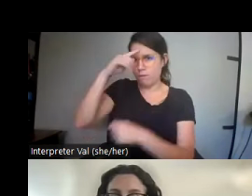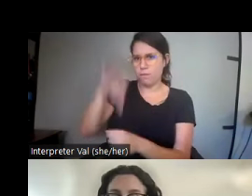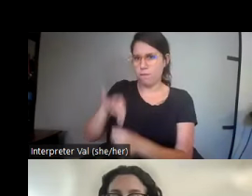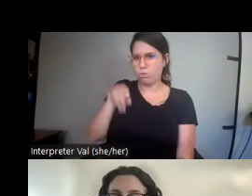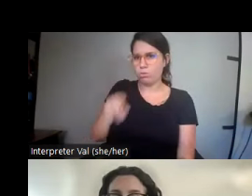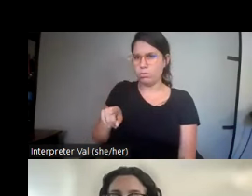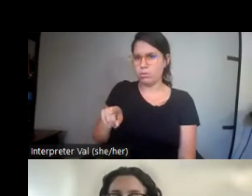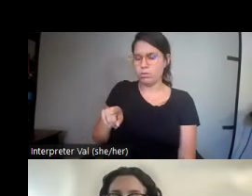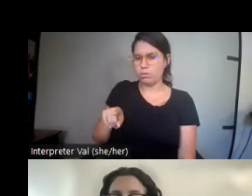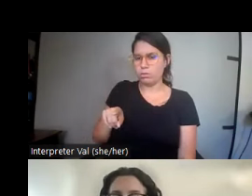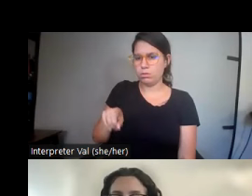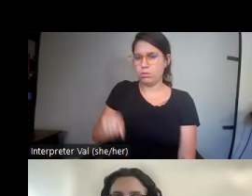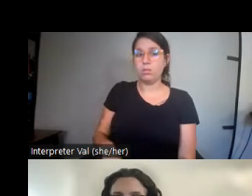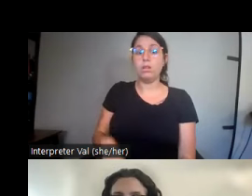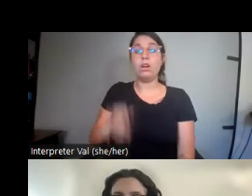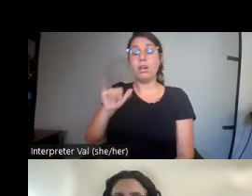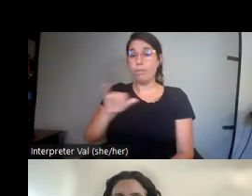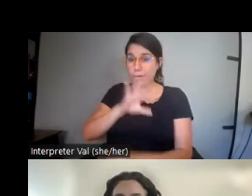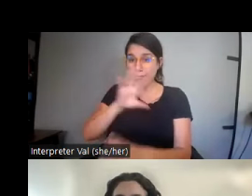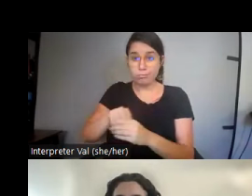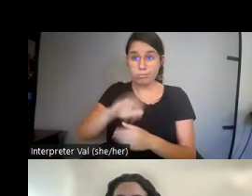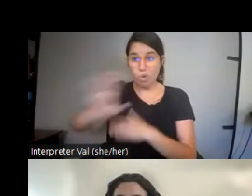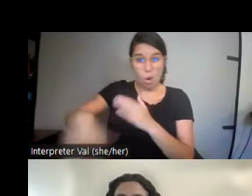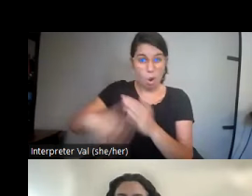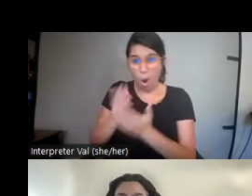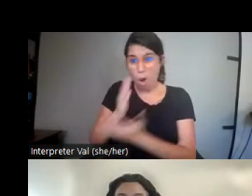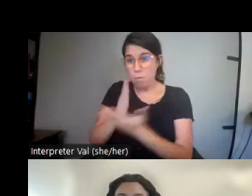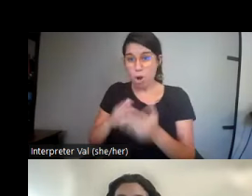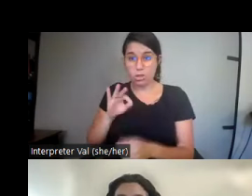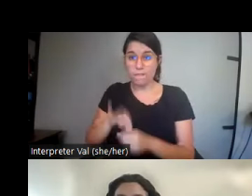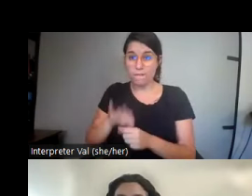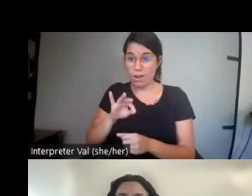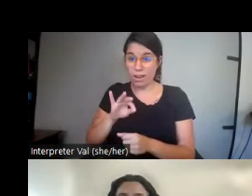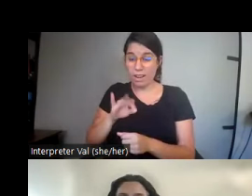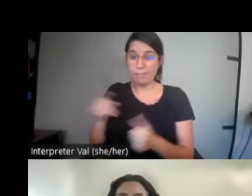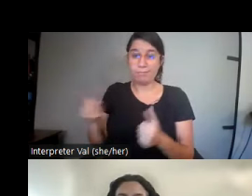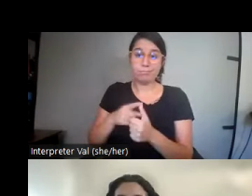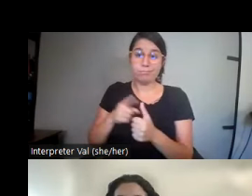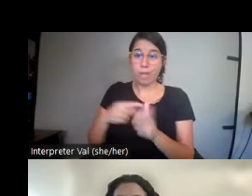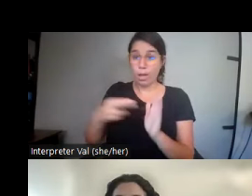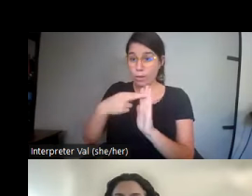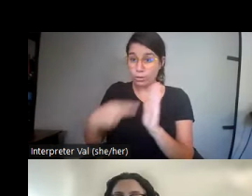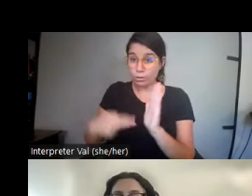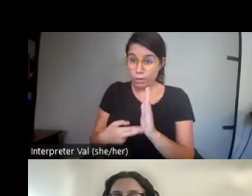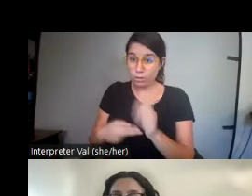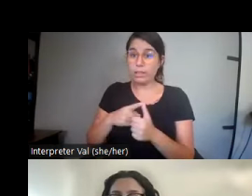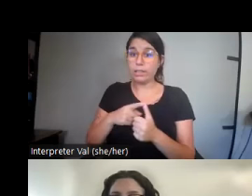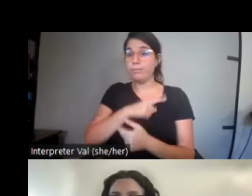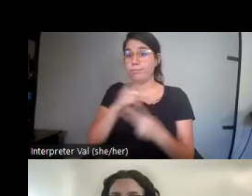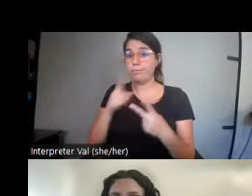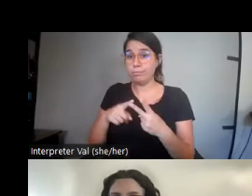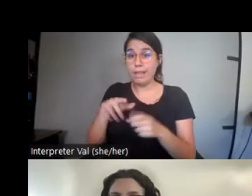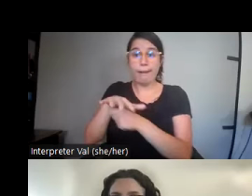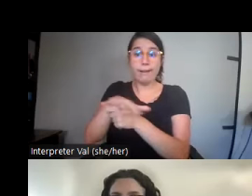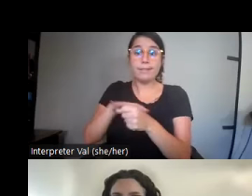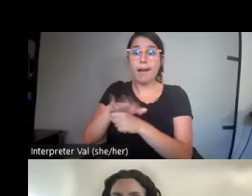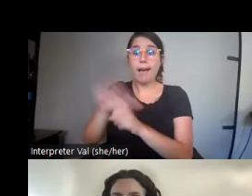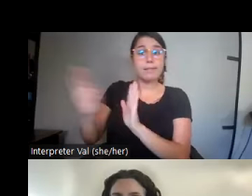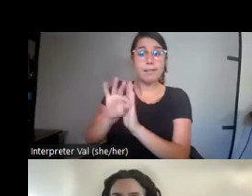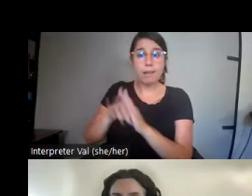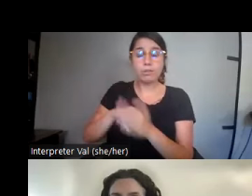This provision applies to all aspects of voting, including things like registration, site selection,